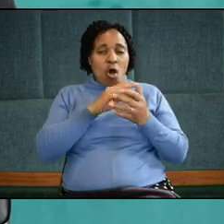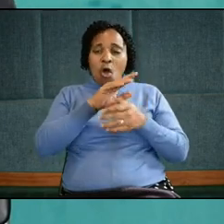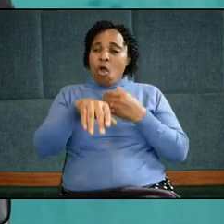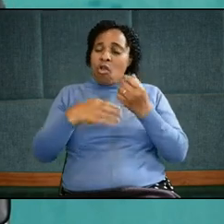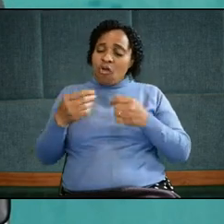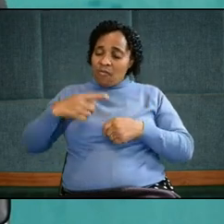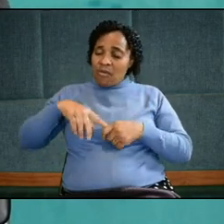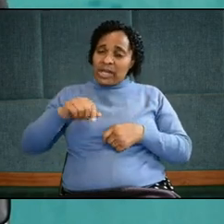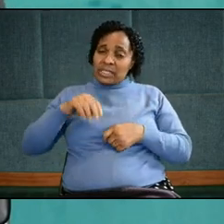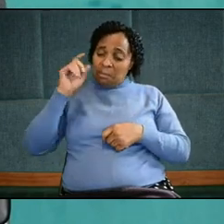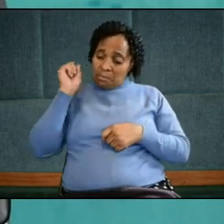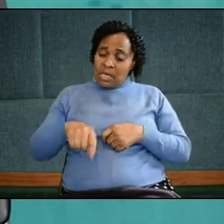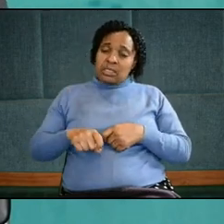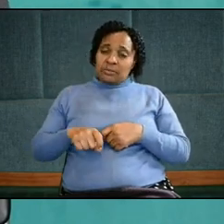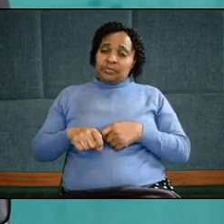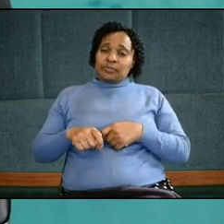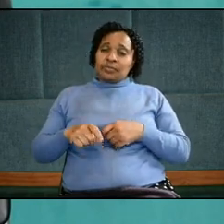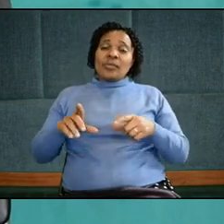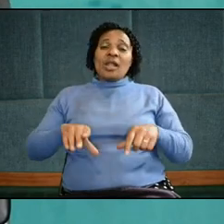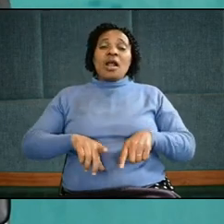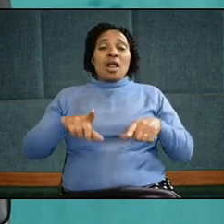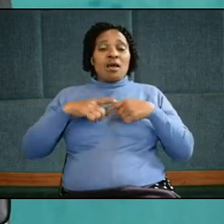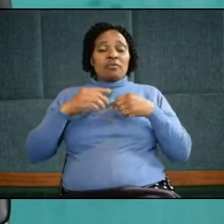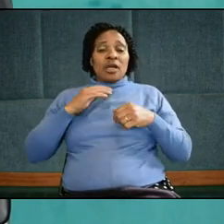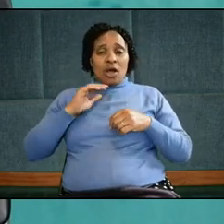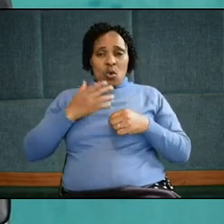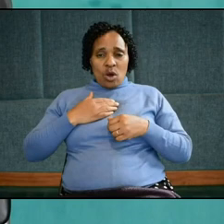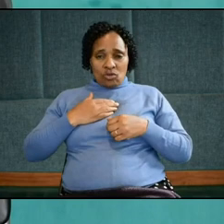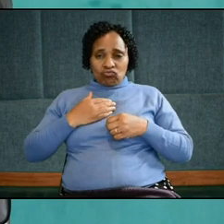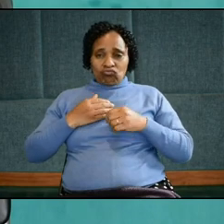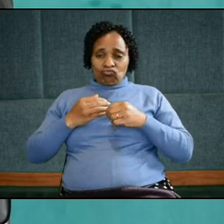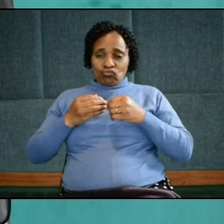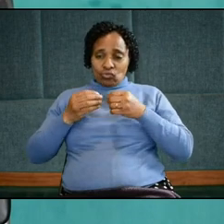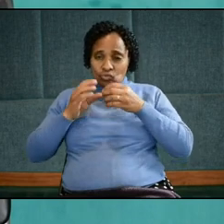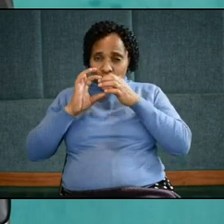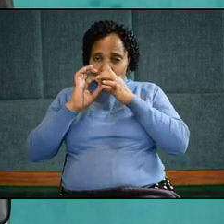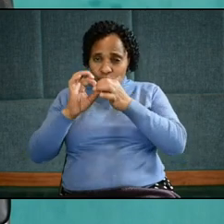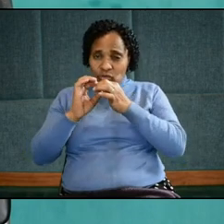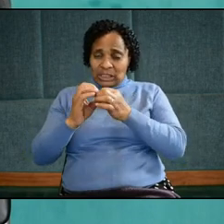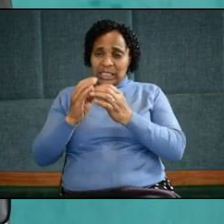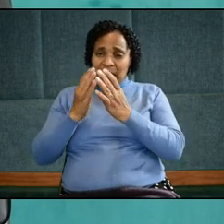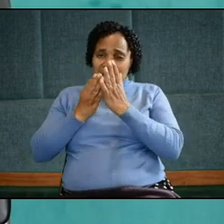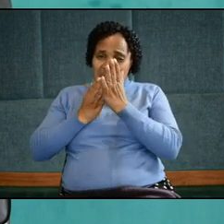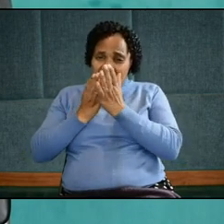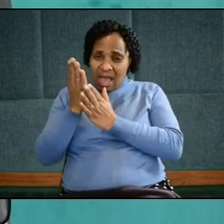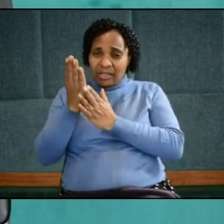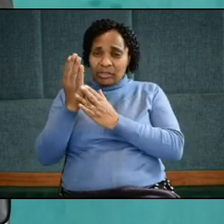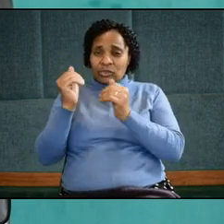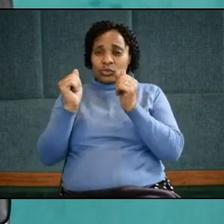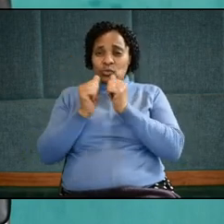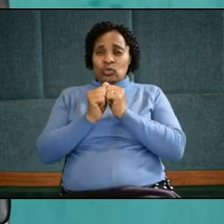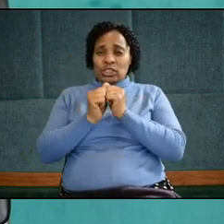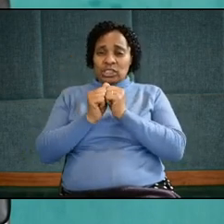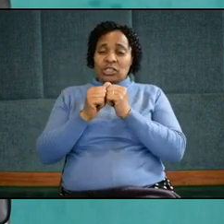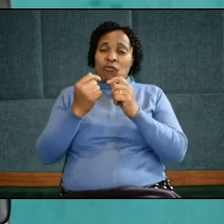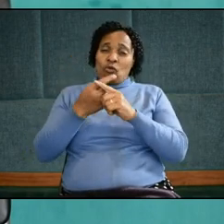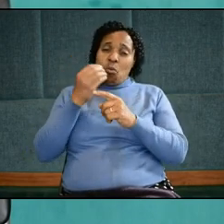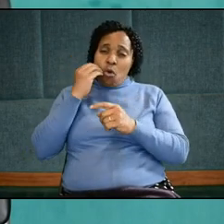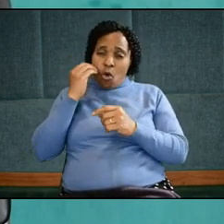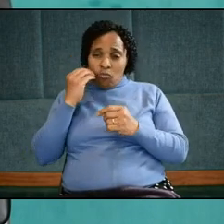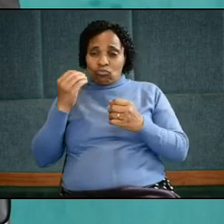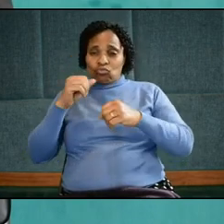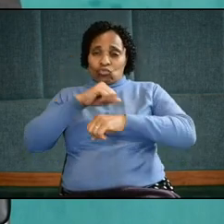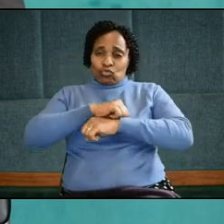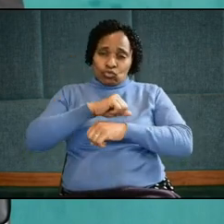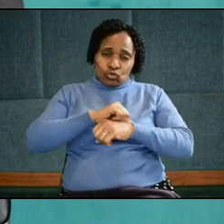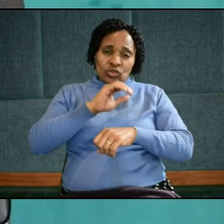need to have our lives aligned to the commands in a way that if your friends from church met your friends from school,